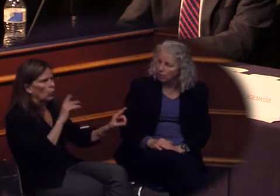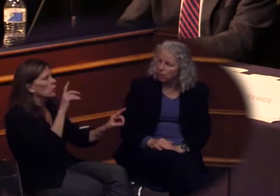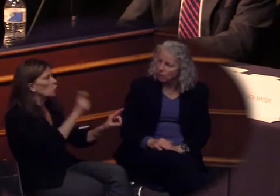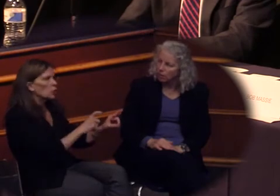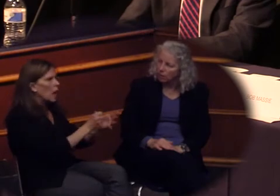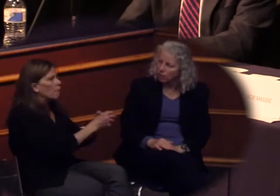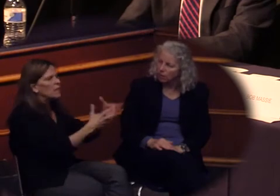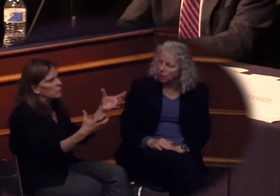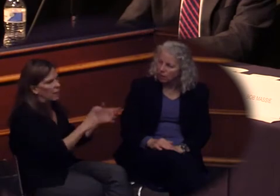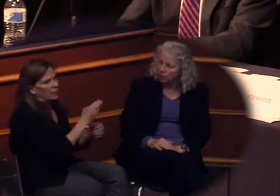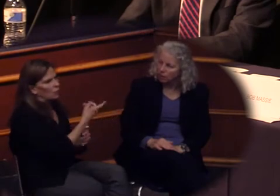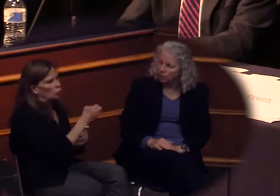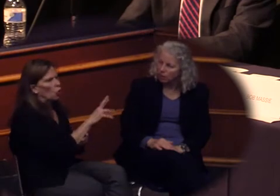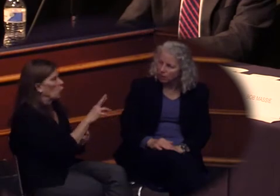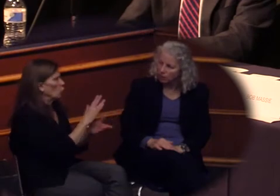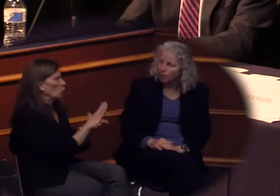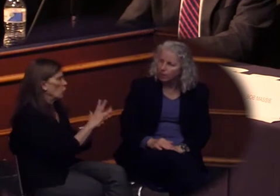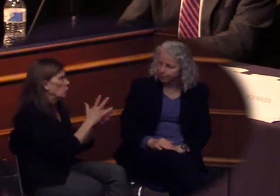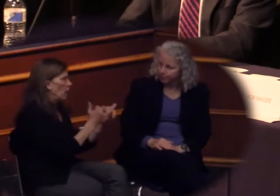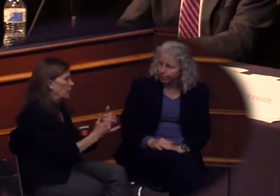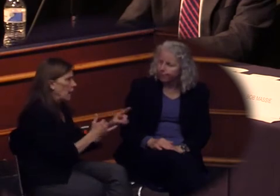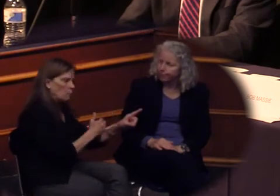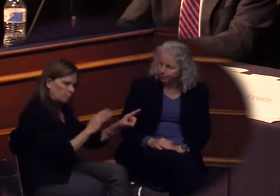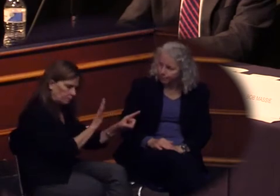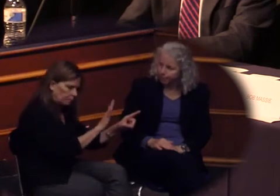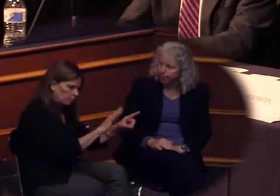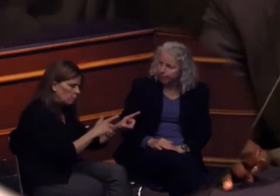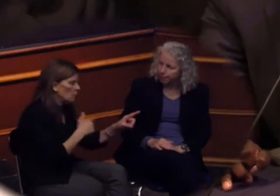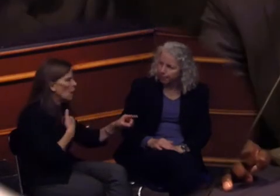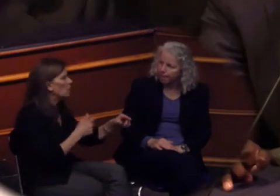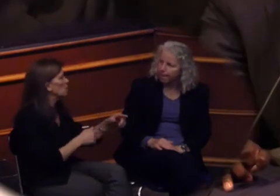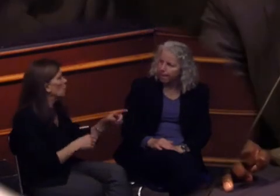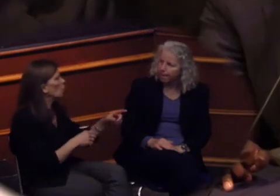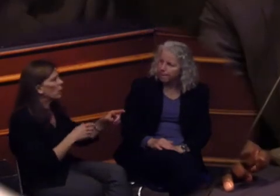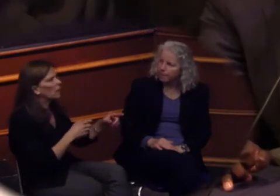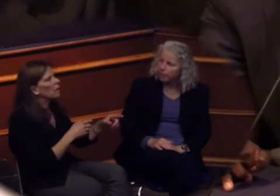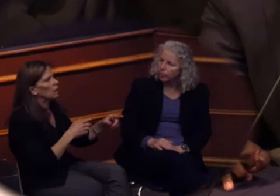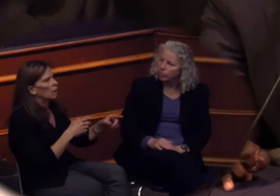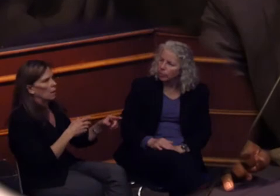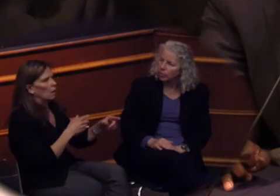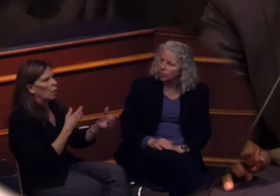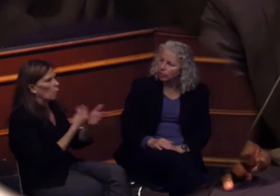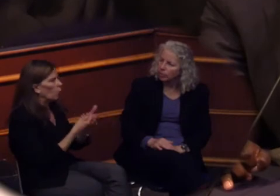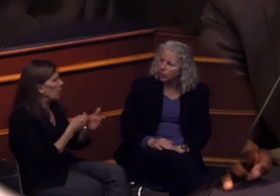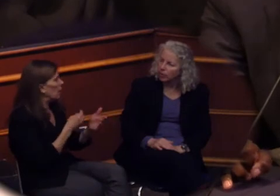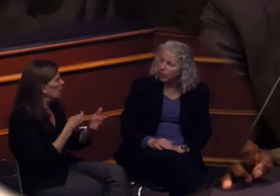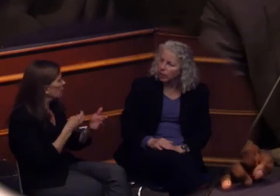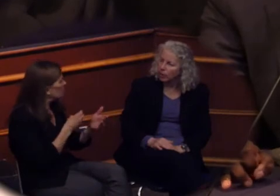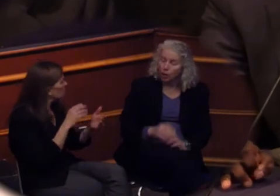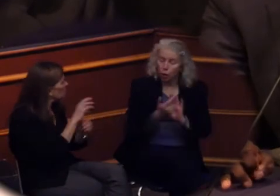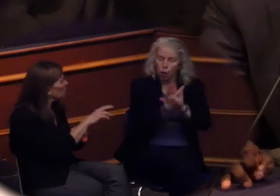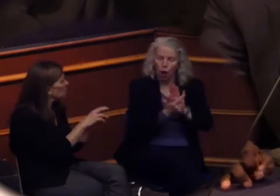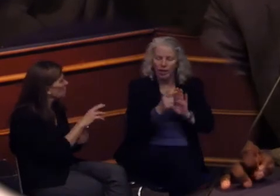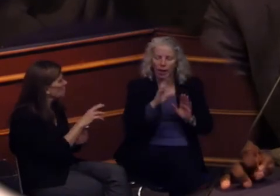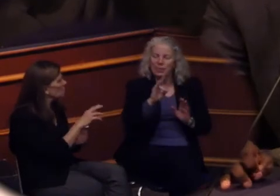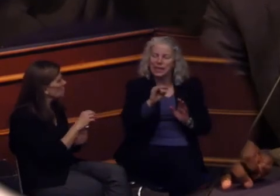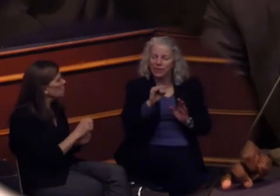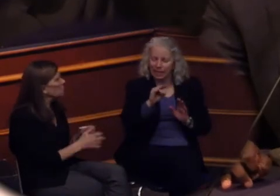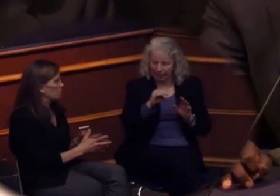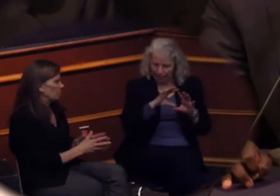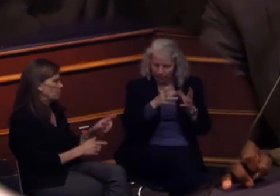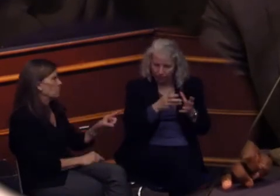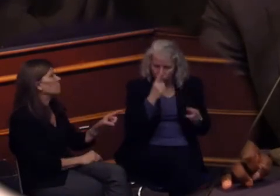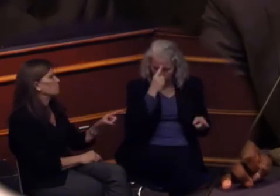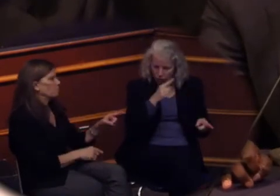is refund, revamp Chapter 70, yes, revamp Chapter 70, make sure that K